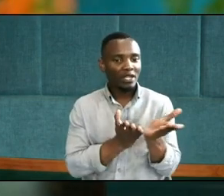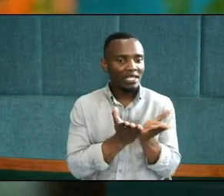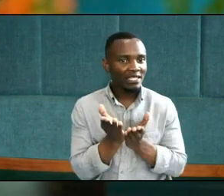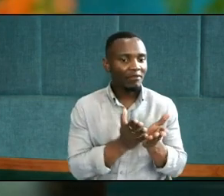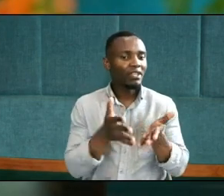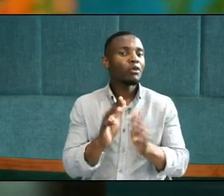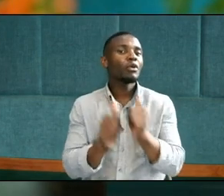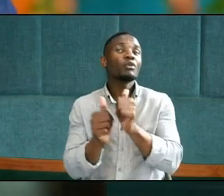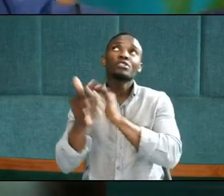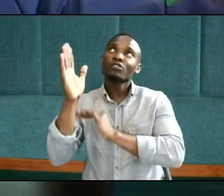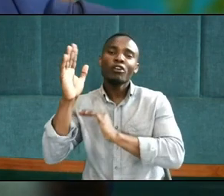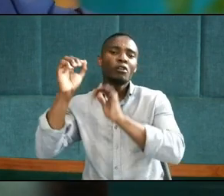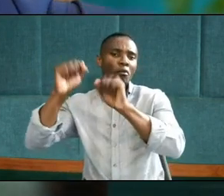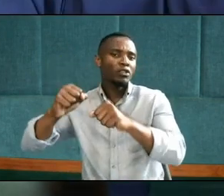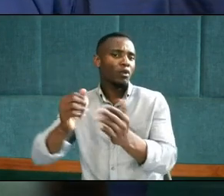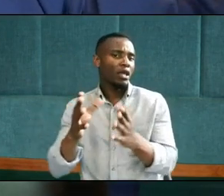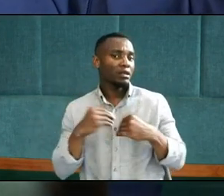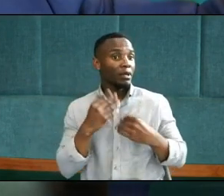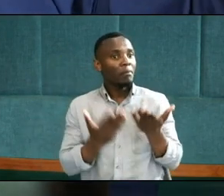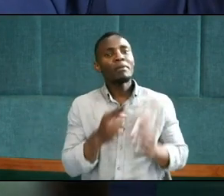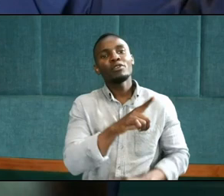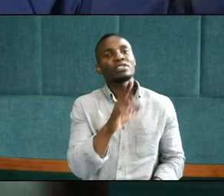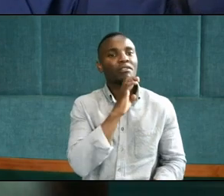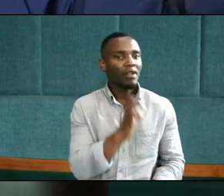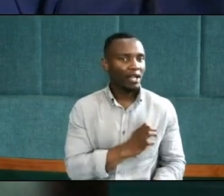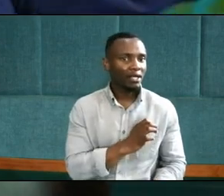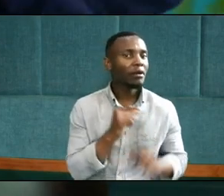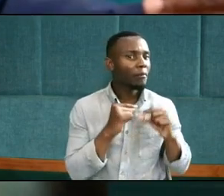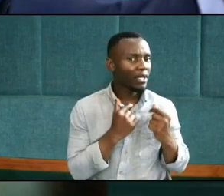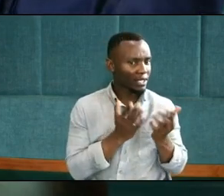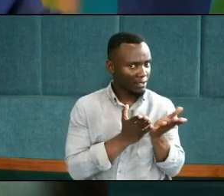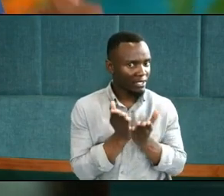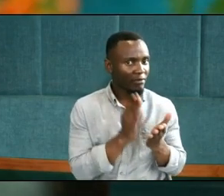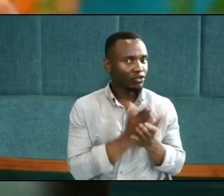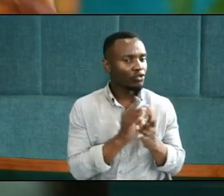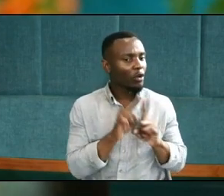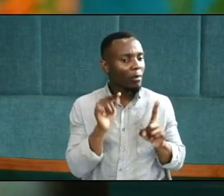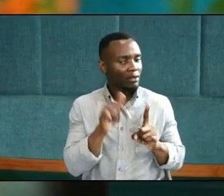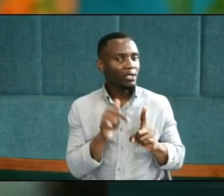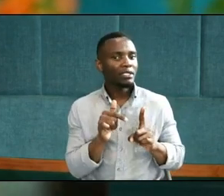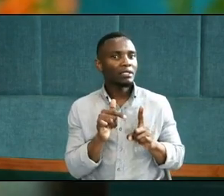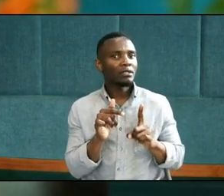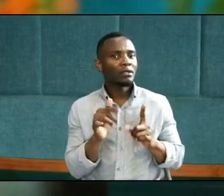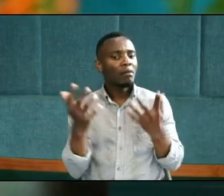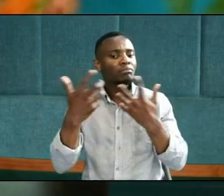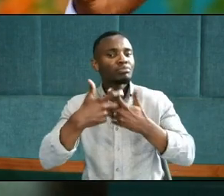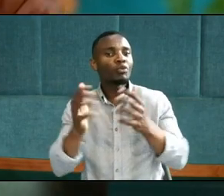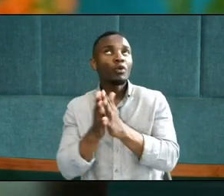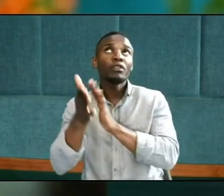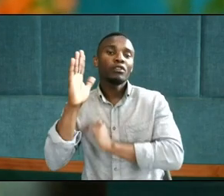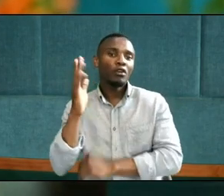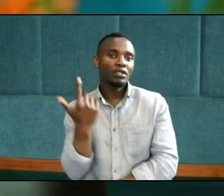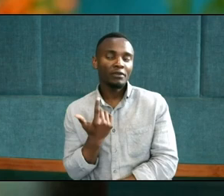accept? You could be serving the elder, pastor, whatever, but are you serving in a manner that God would accept?